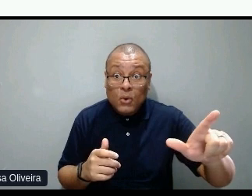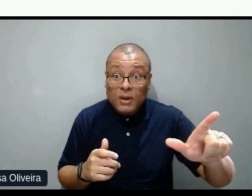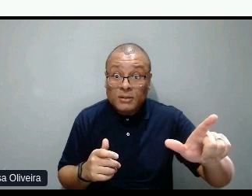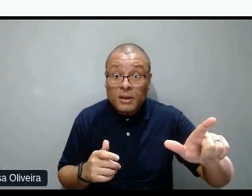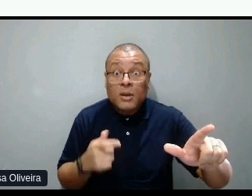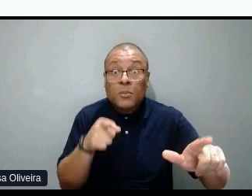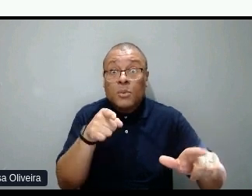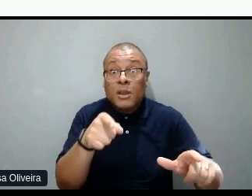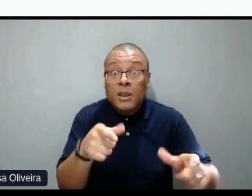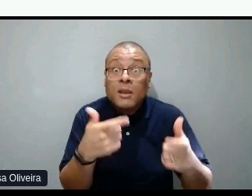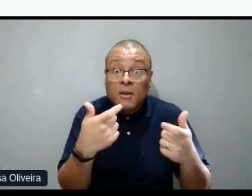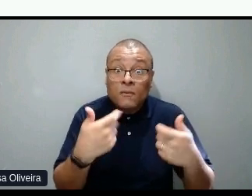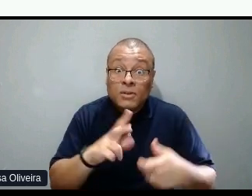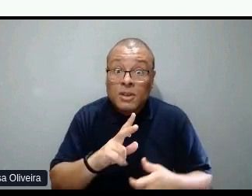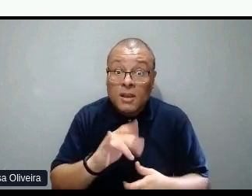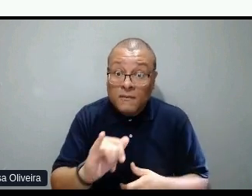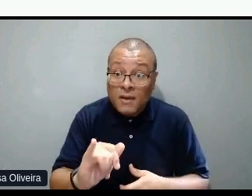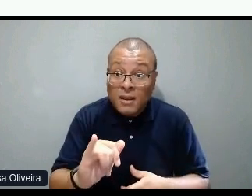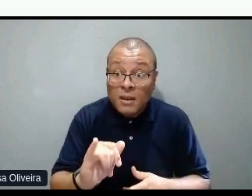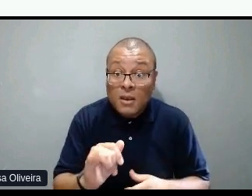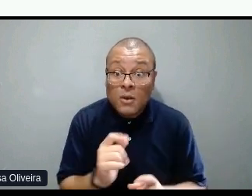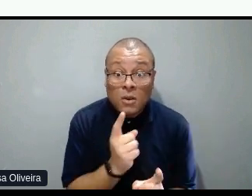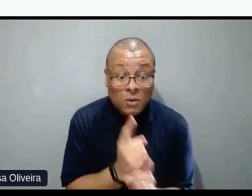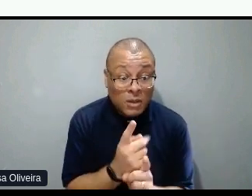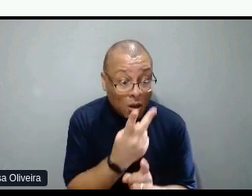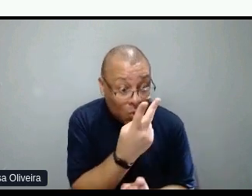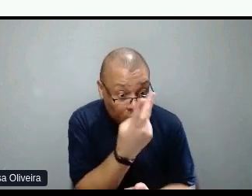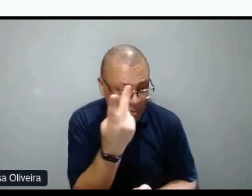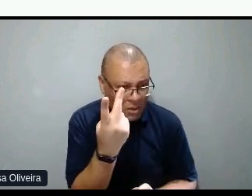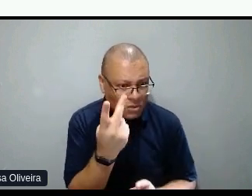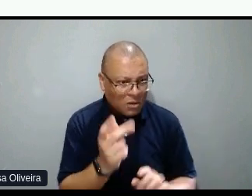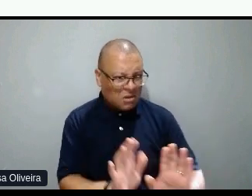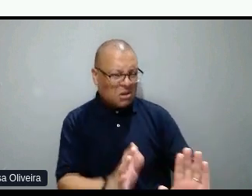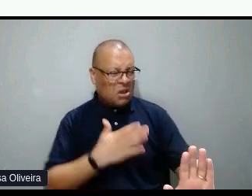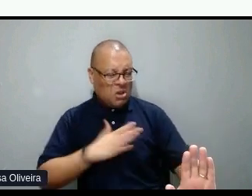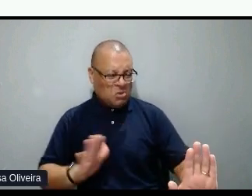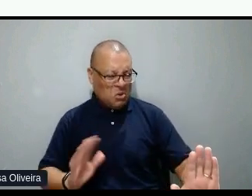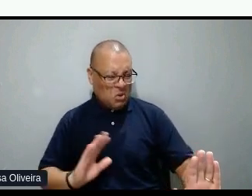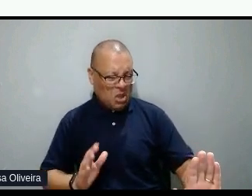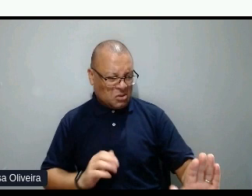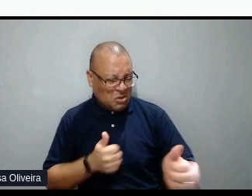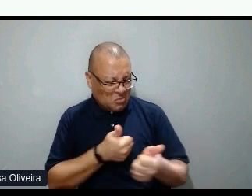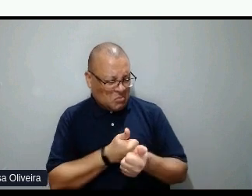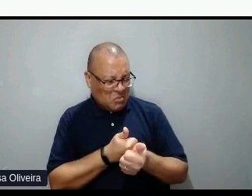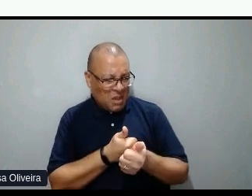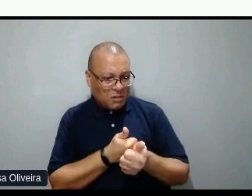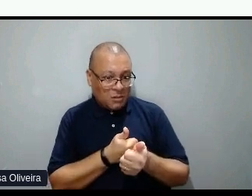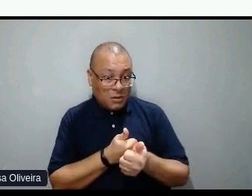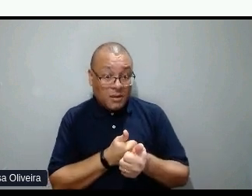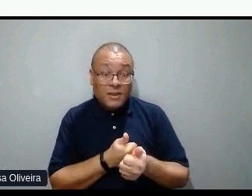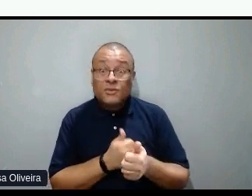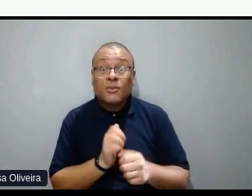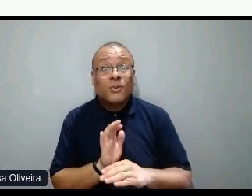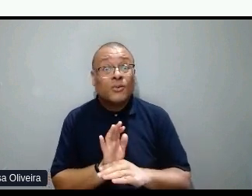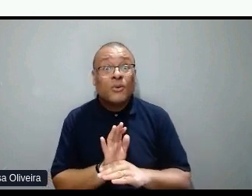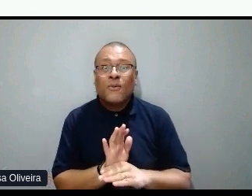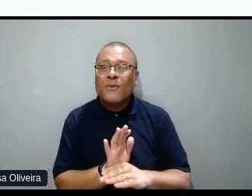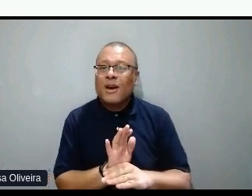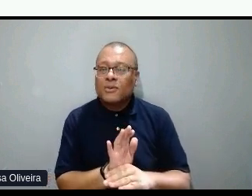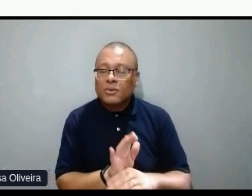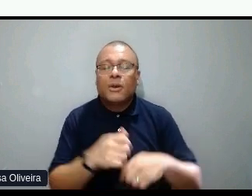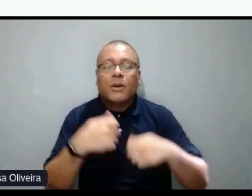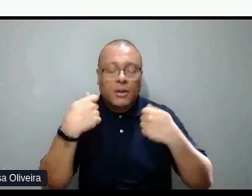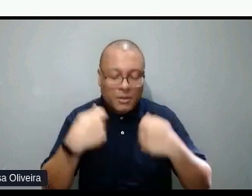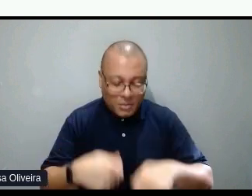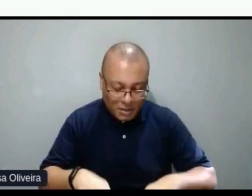just say to my friend Evandro, oh, stay away from me, I don't like you getting so close, that's not helpful. I need to talk to him